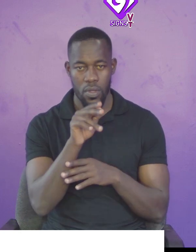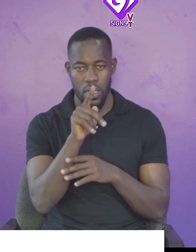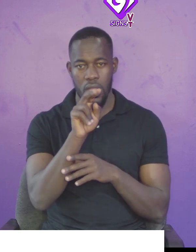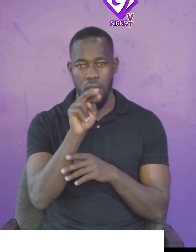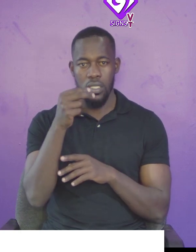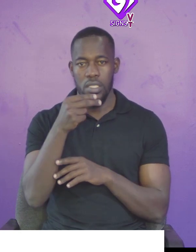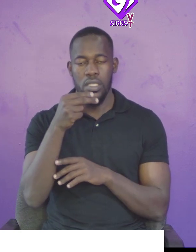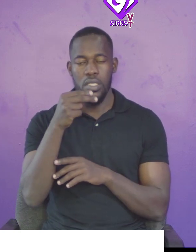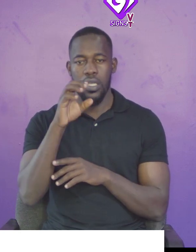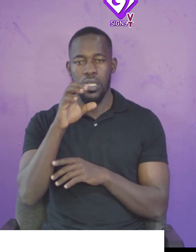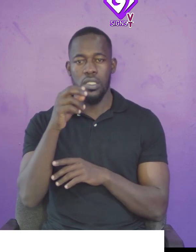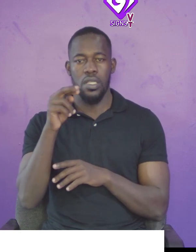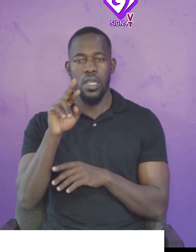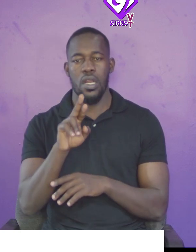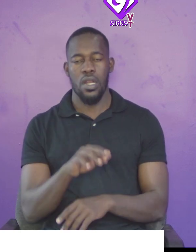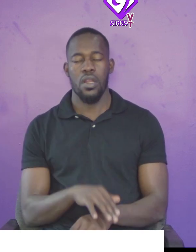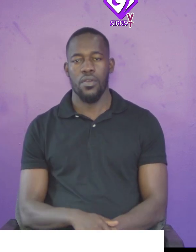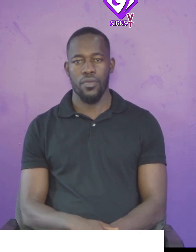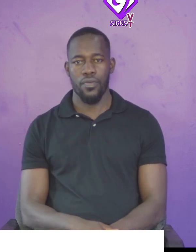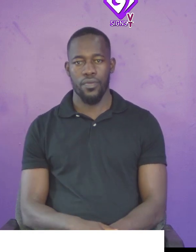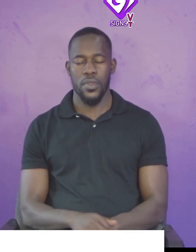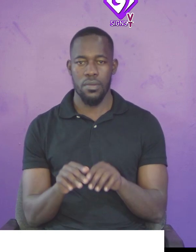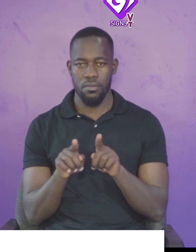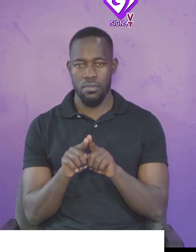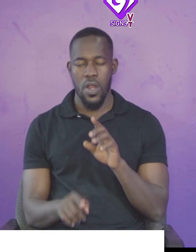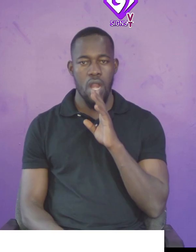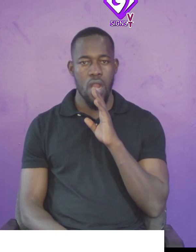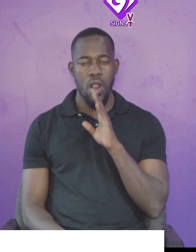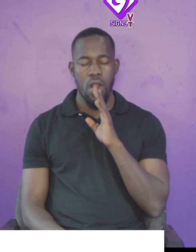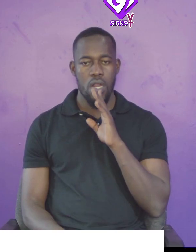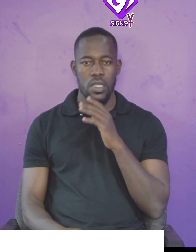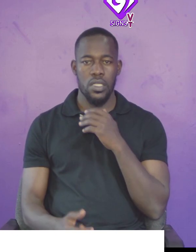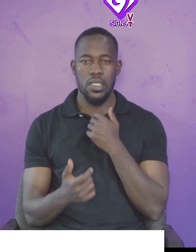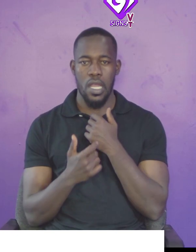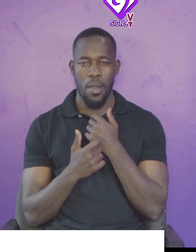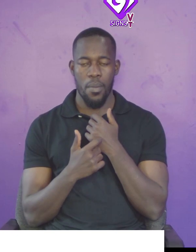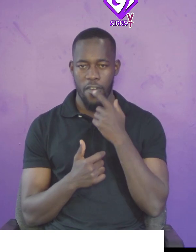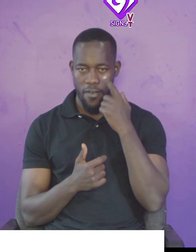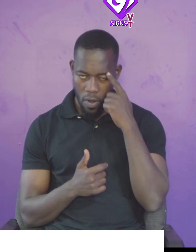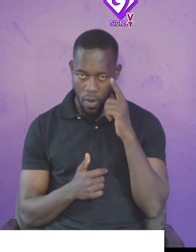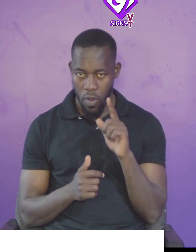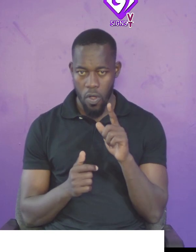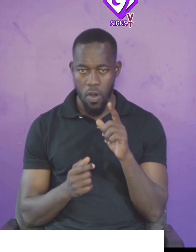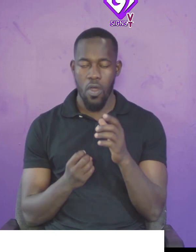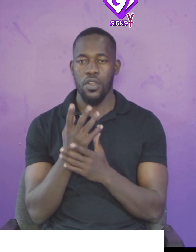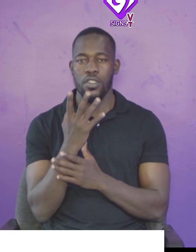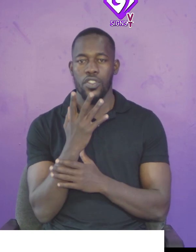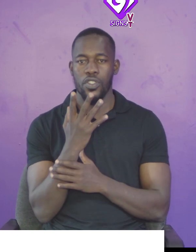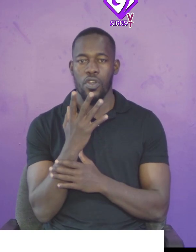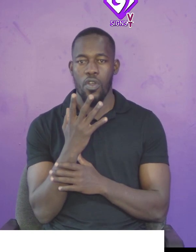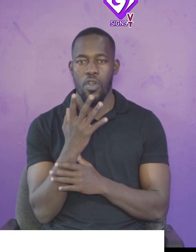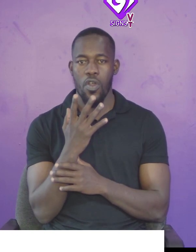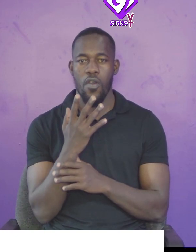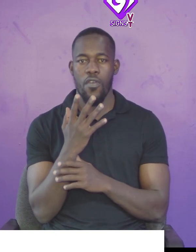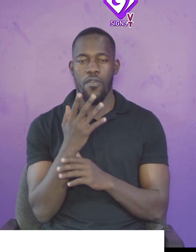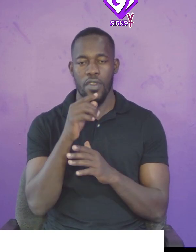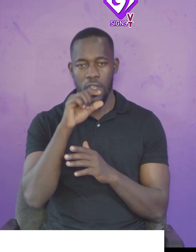KNCHR. She made the remarks during the launch of the